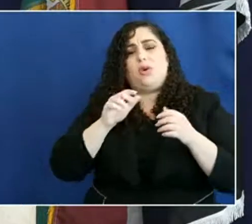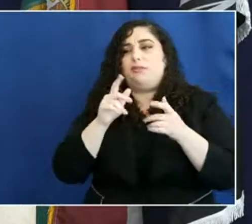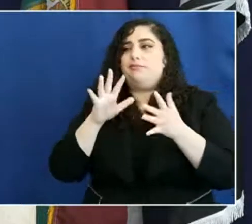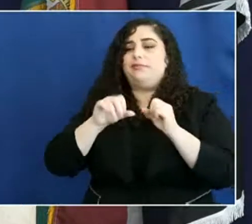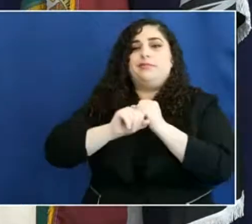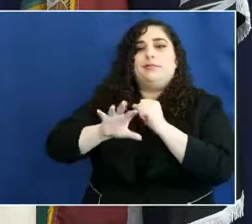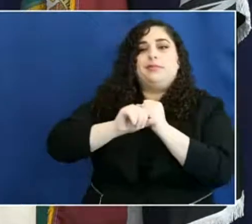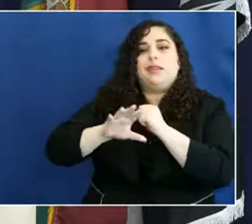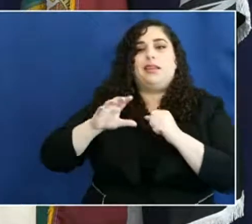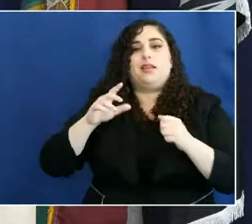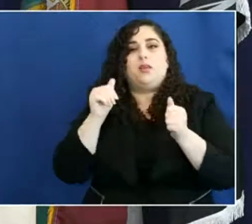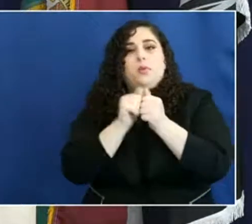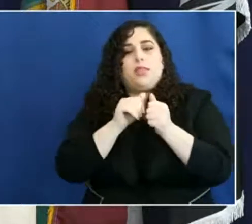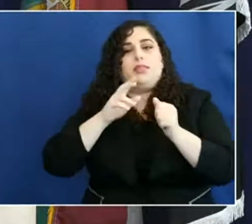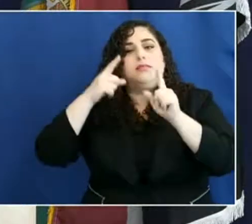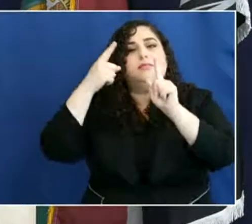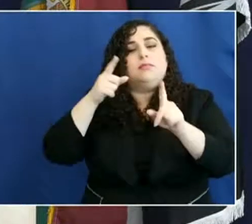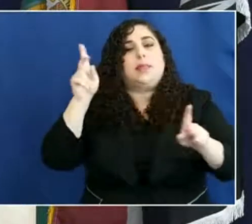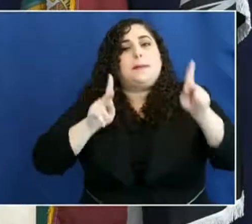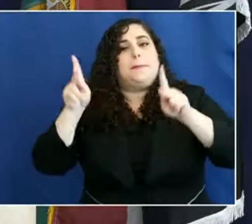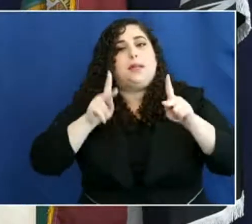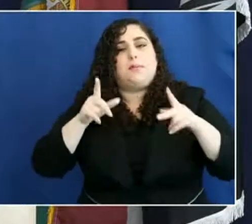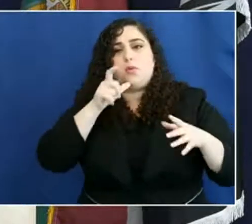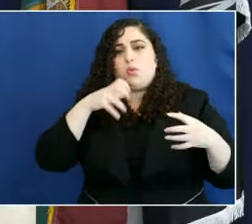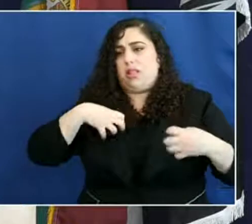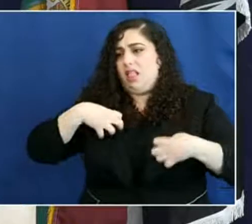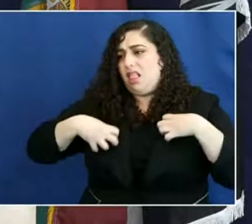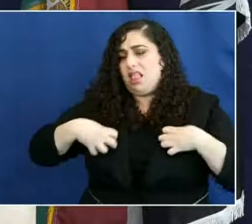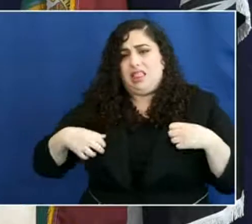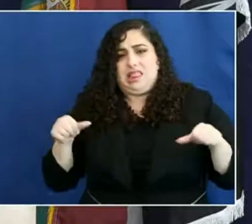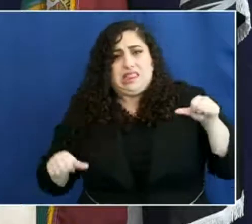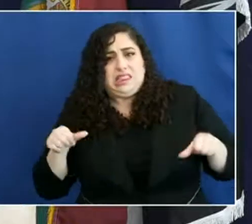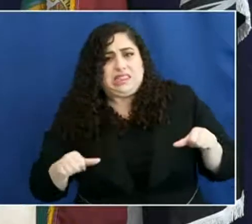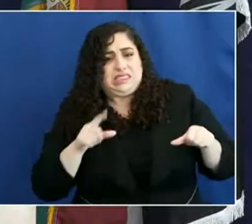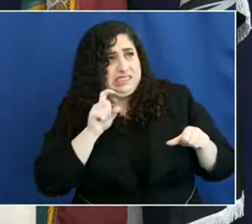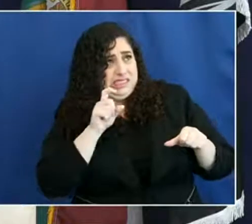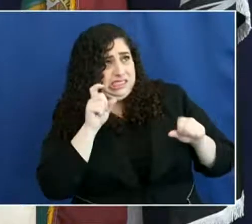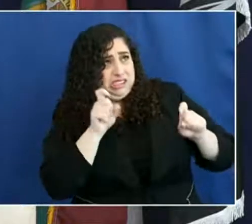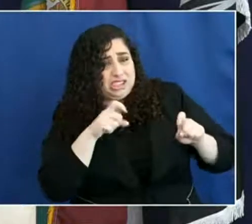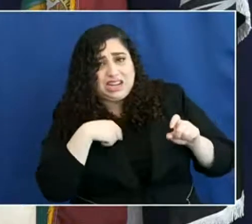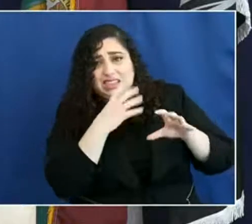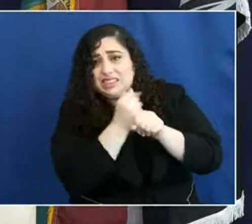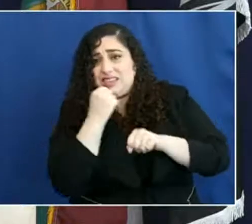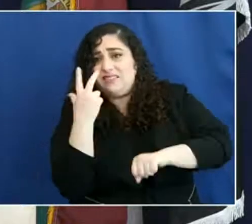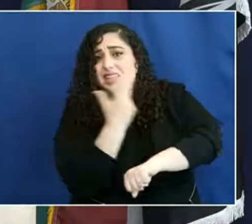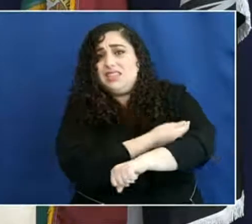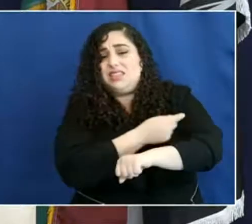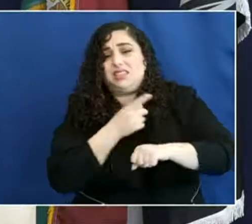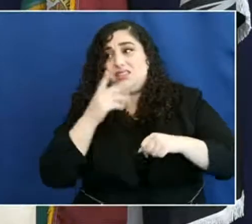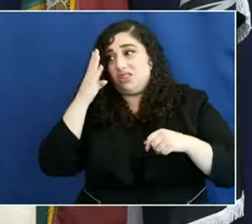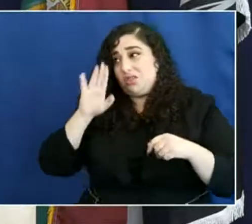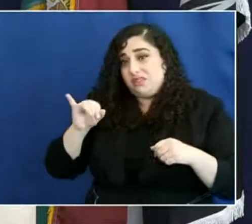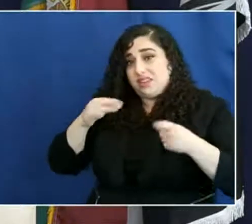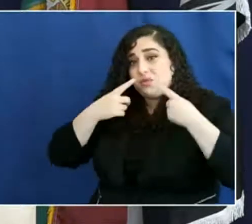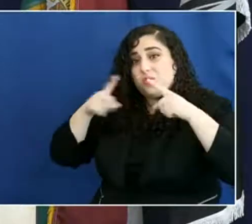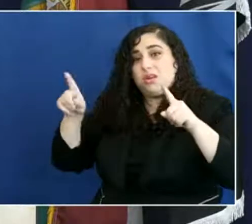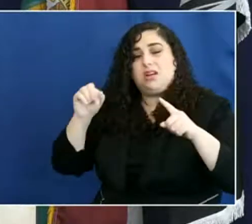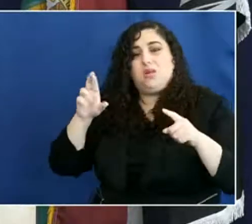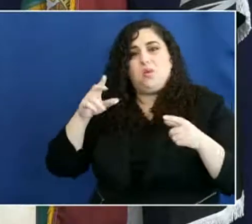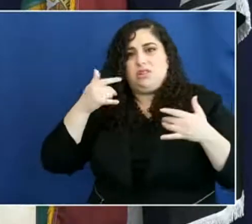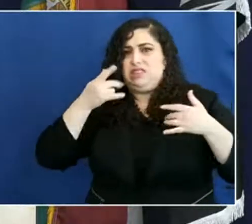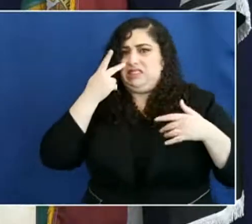in terms of targeting people who may be hesitant. Is there any idea if that media campaign is working or if you guys are still finding that there is hesitancy out there? Well, I don't have